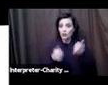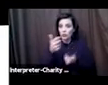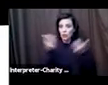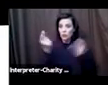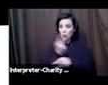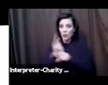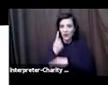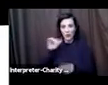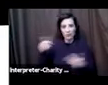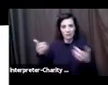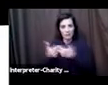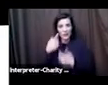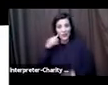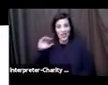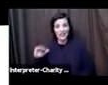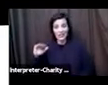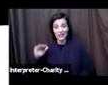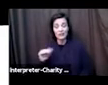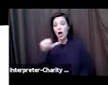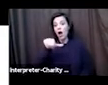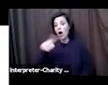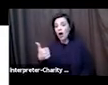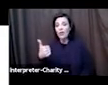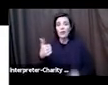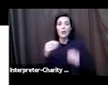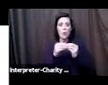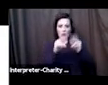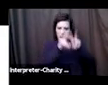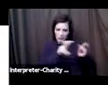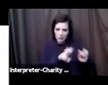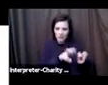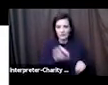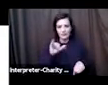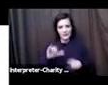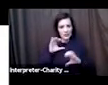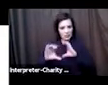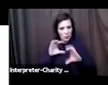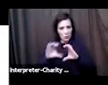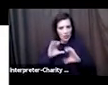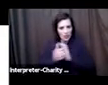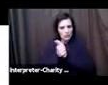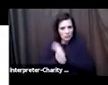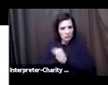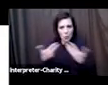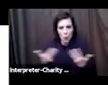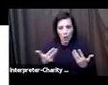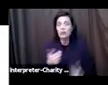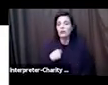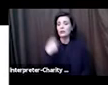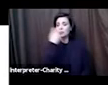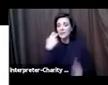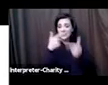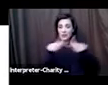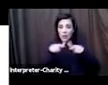kiddo. Other components are going to be a more in-depth look at the child's communication, so different speech and language assessments,